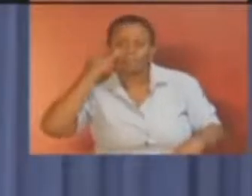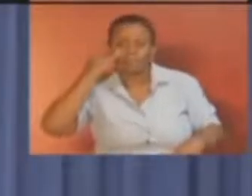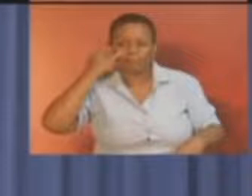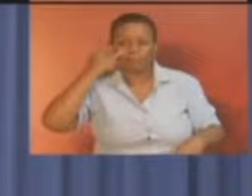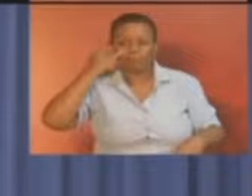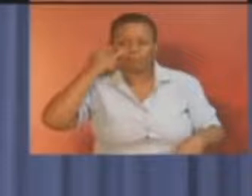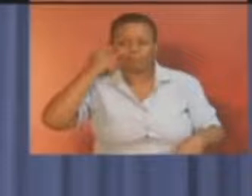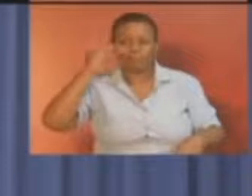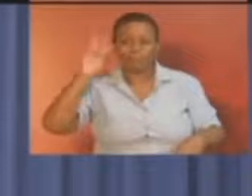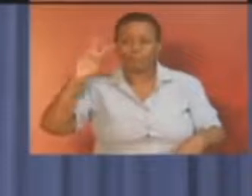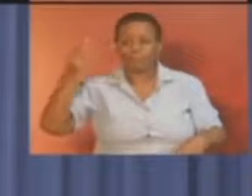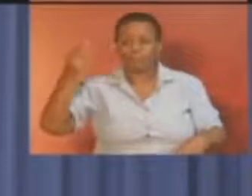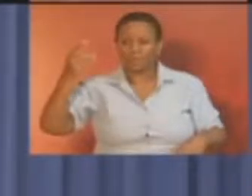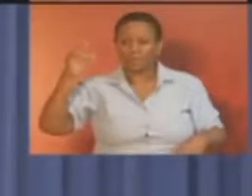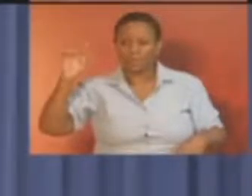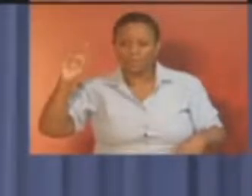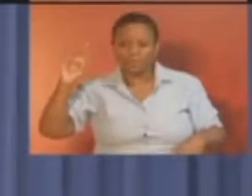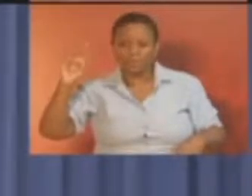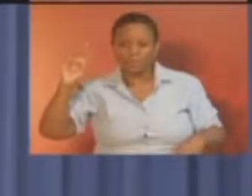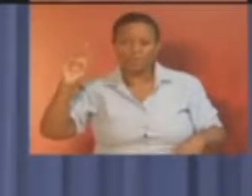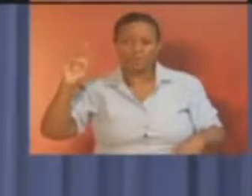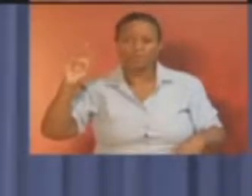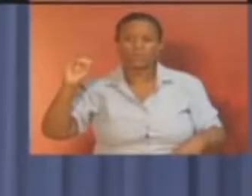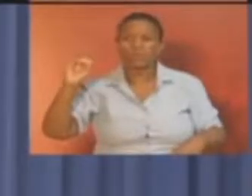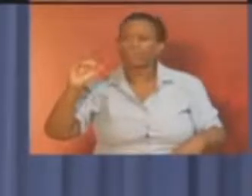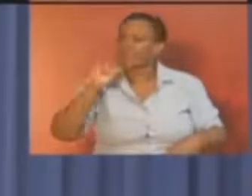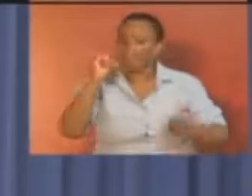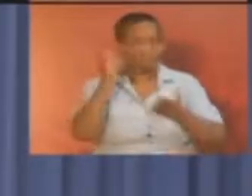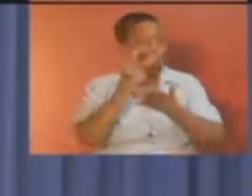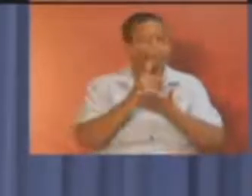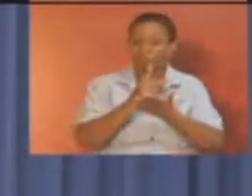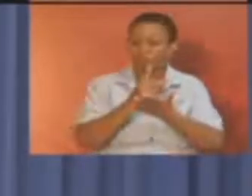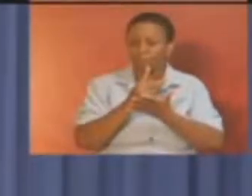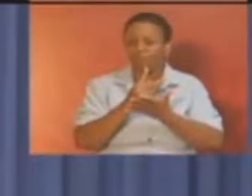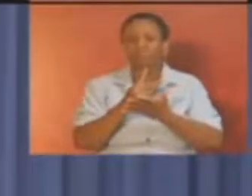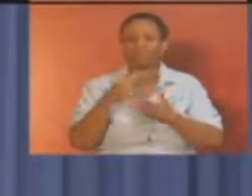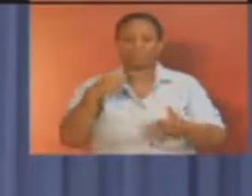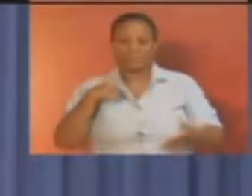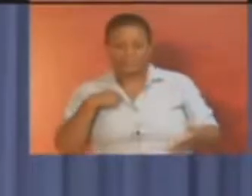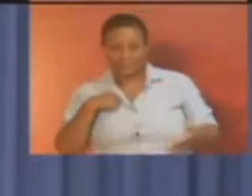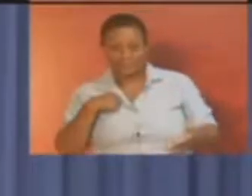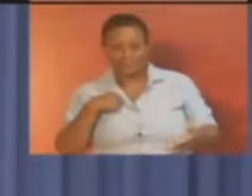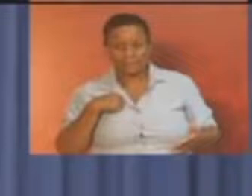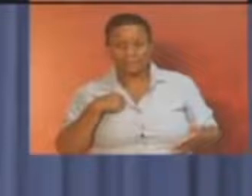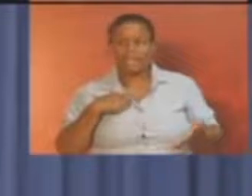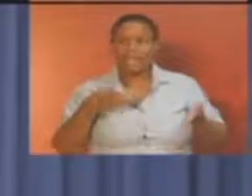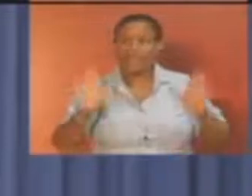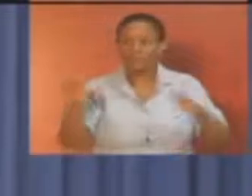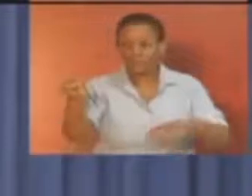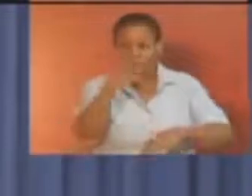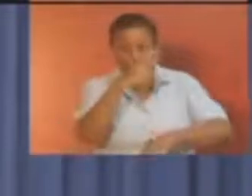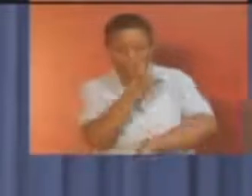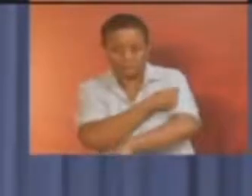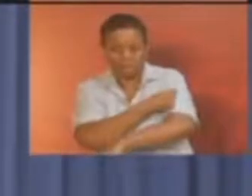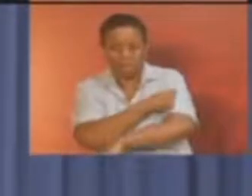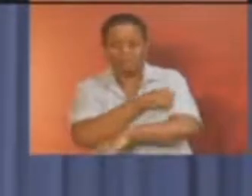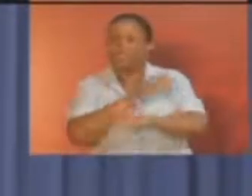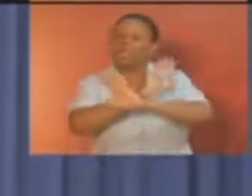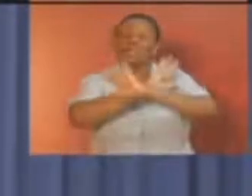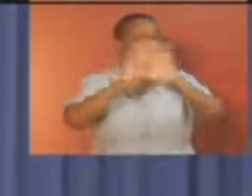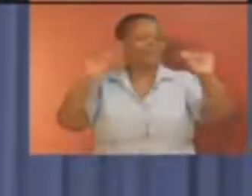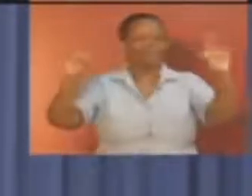was certified for use by human beings by the World Health Organization through its sub-agency, PAHO,